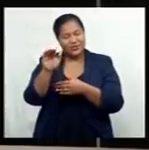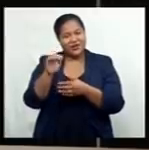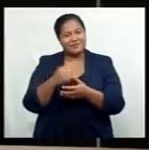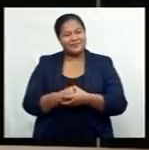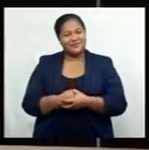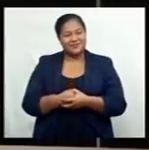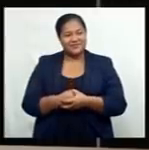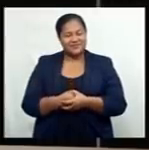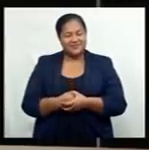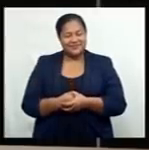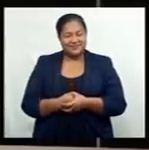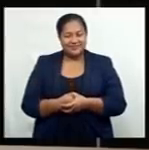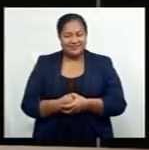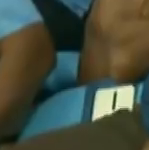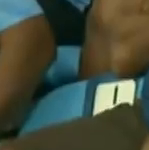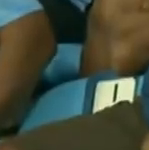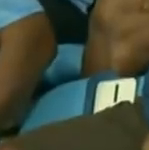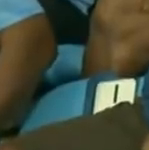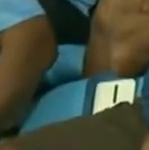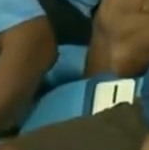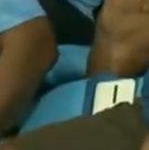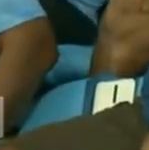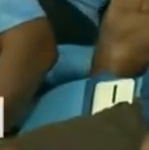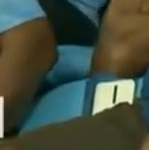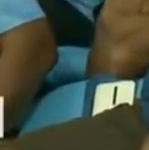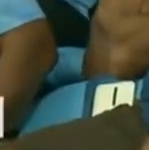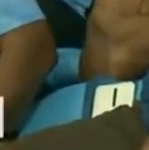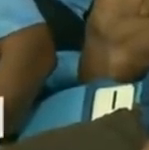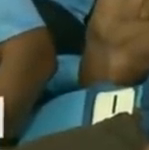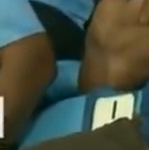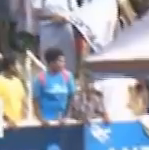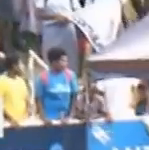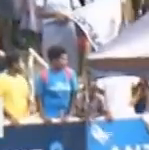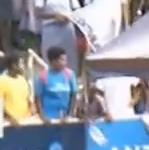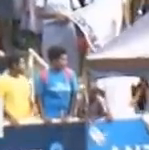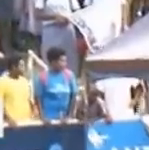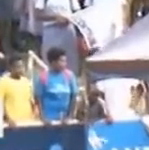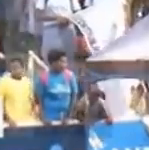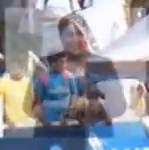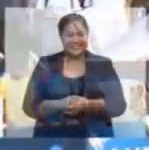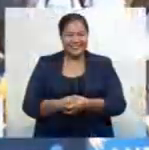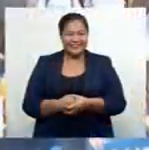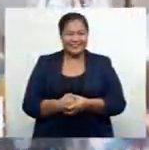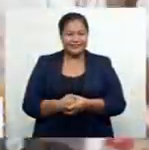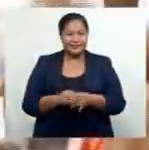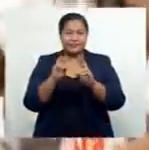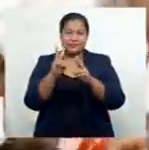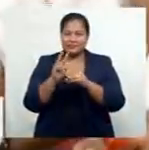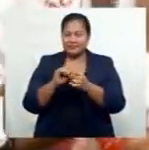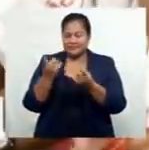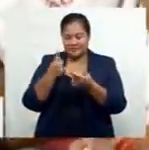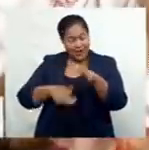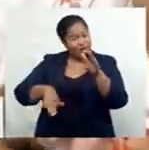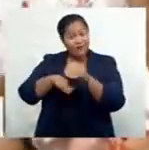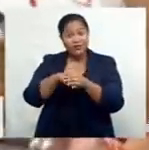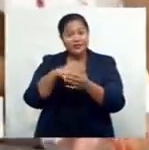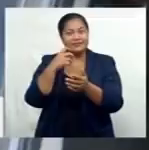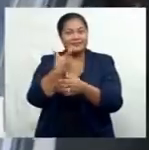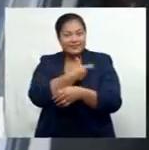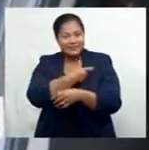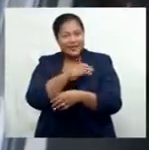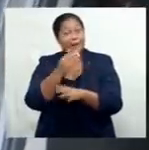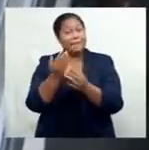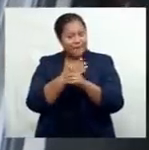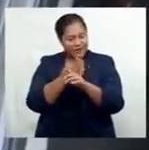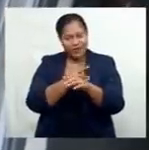Vinila Kautonga reports. The two teams. All spectators, players and officials will need to be fully vaccinated before entering